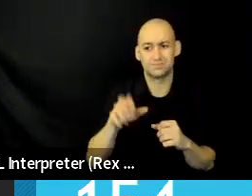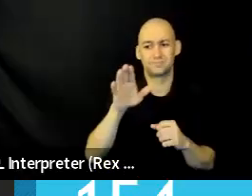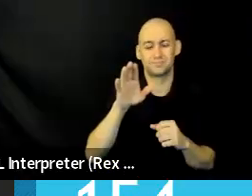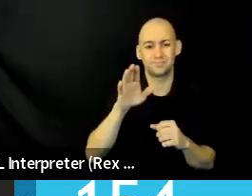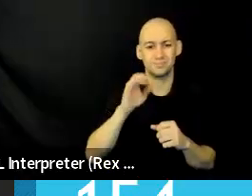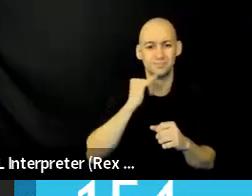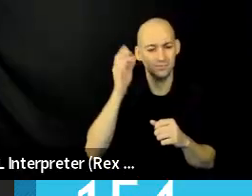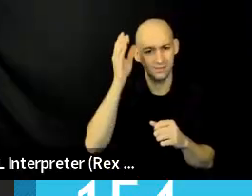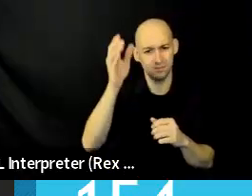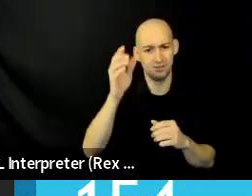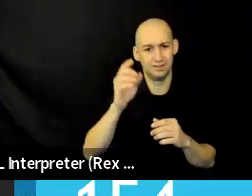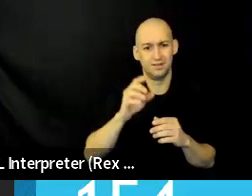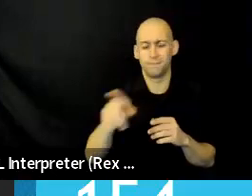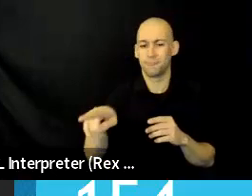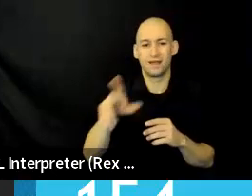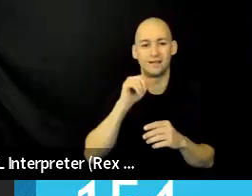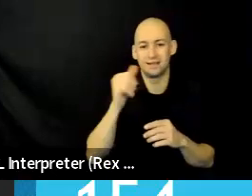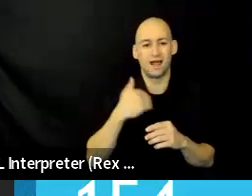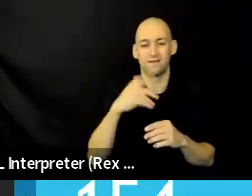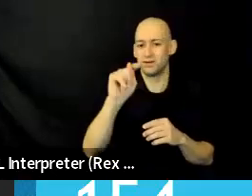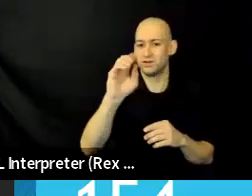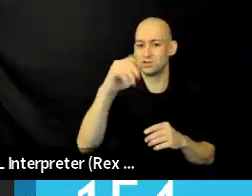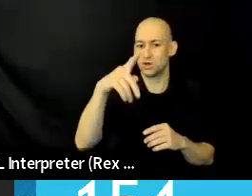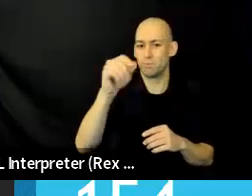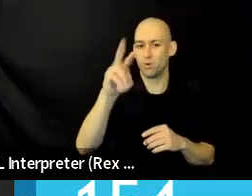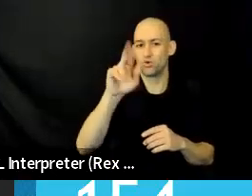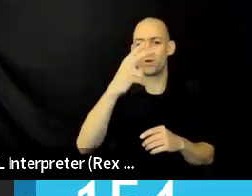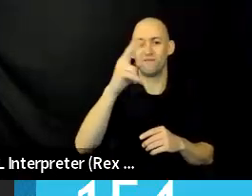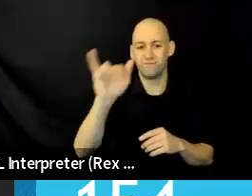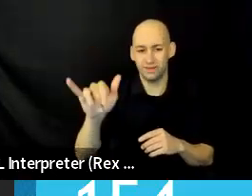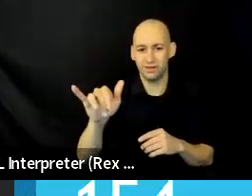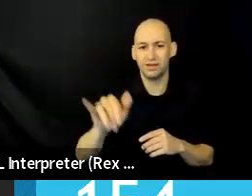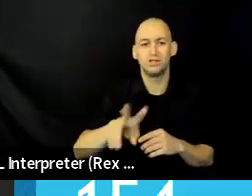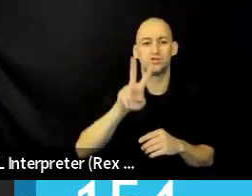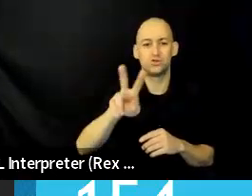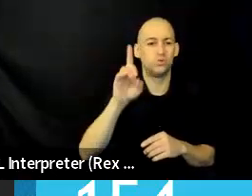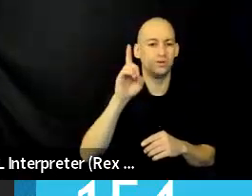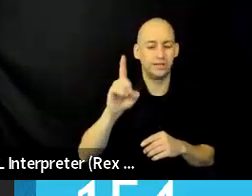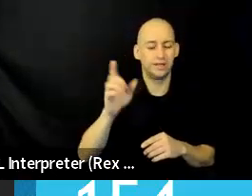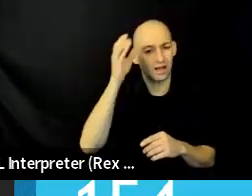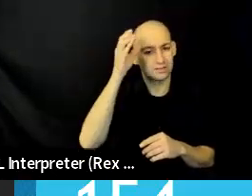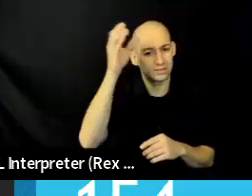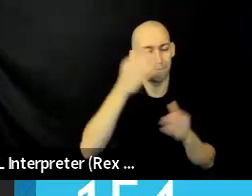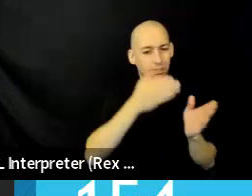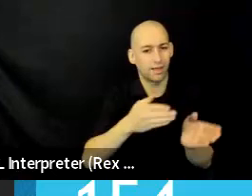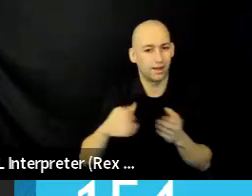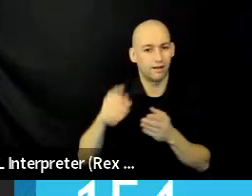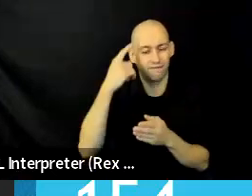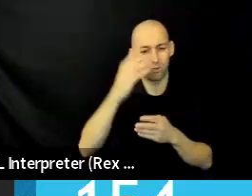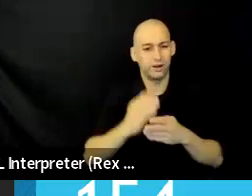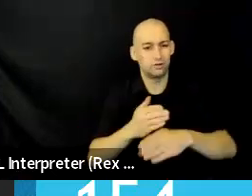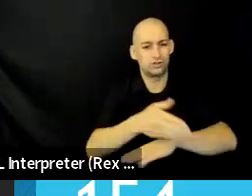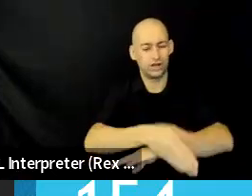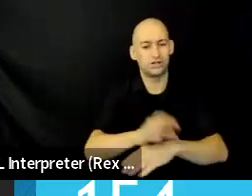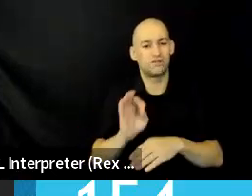have topography, so he couldn't do a 3D. It is a 2D conceptual plan for an interchange facility